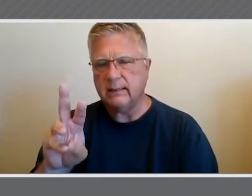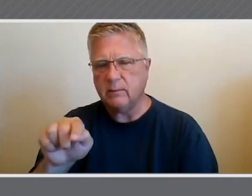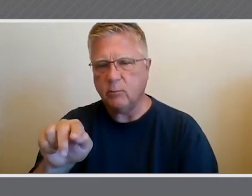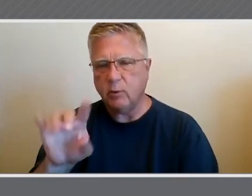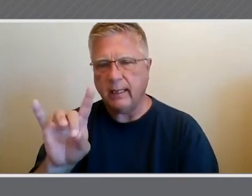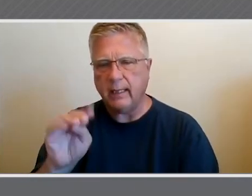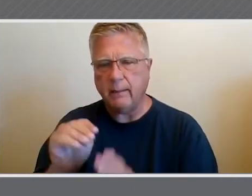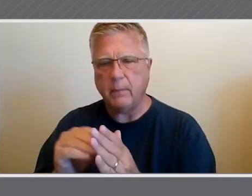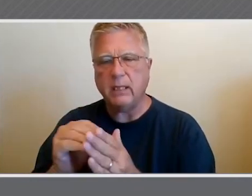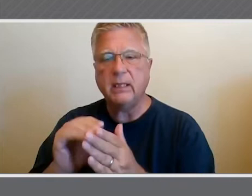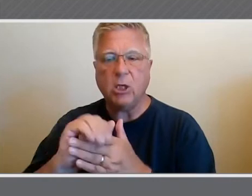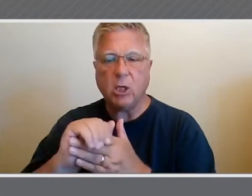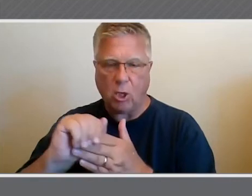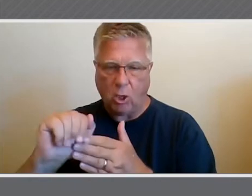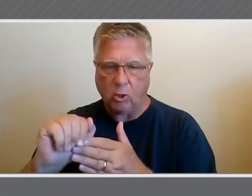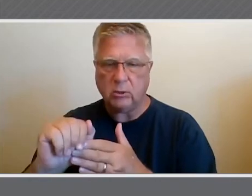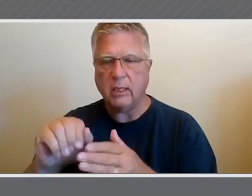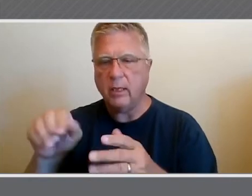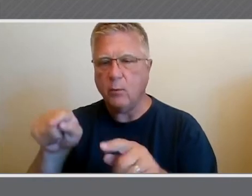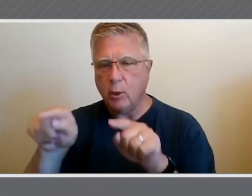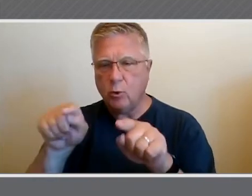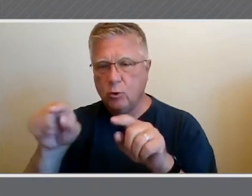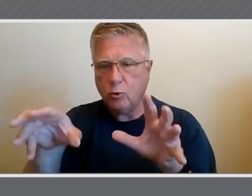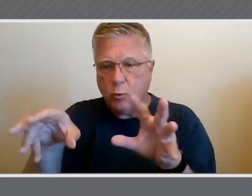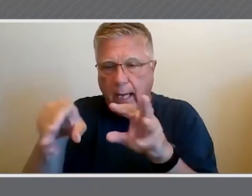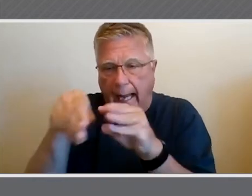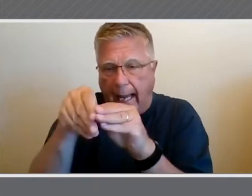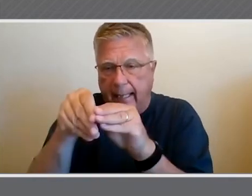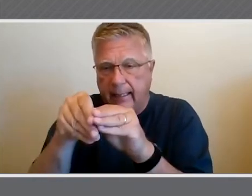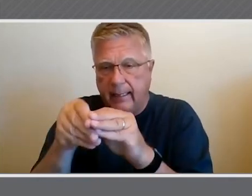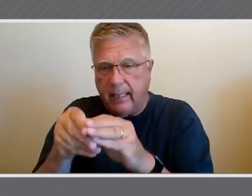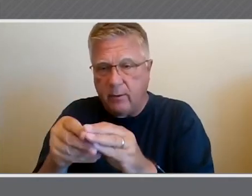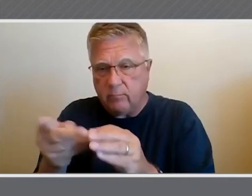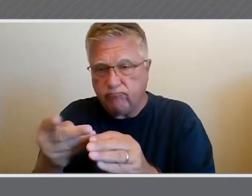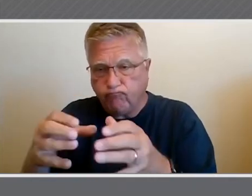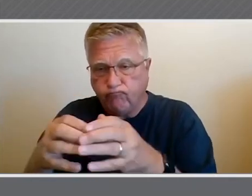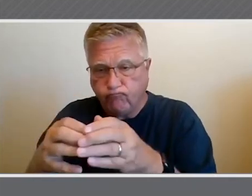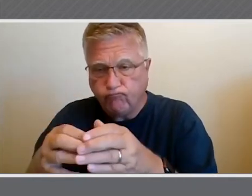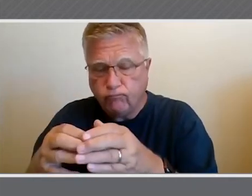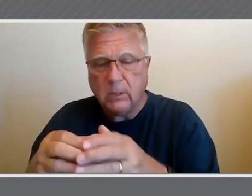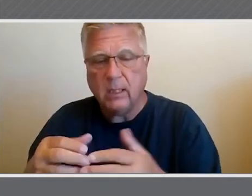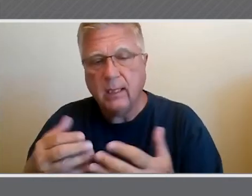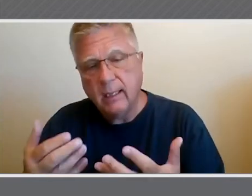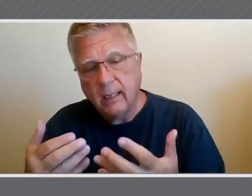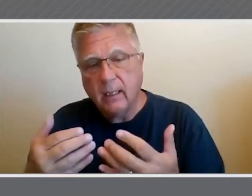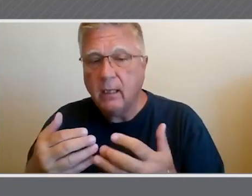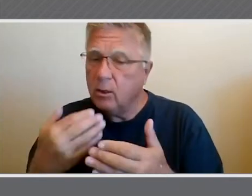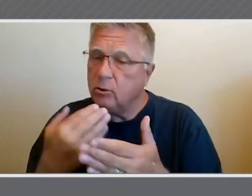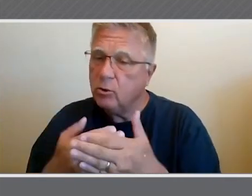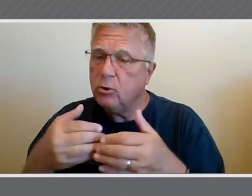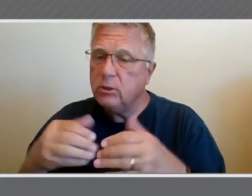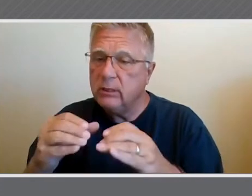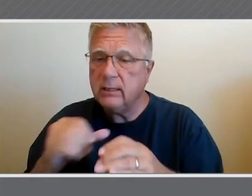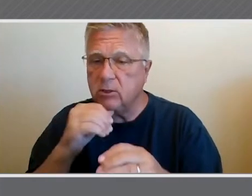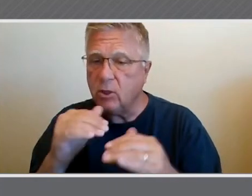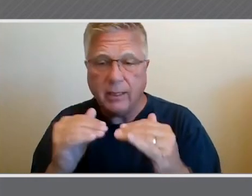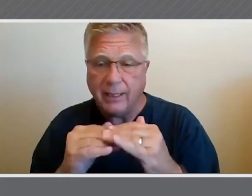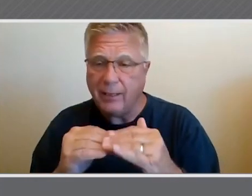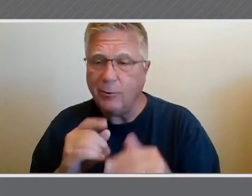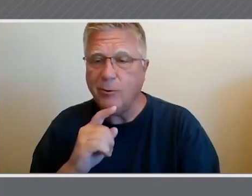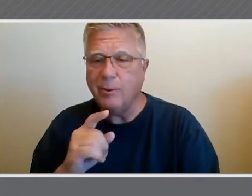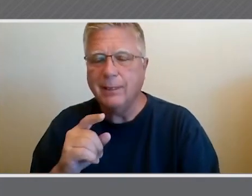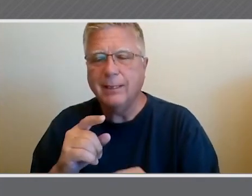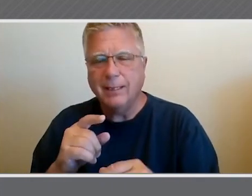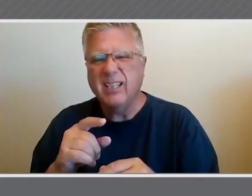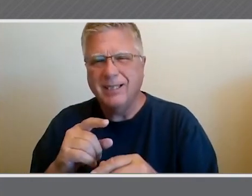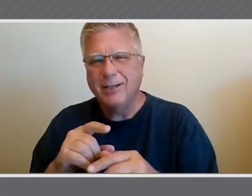And when you add those two together, there's a good chance that it doesn't equal what our actuaries